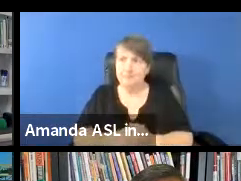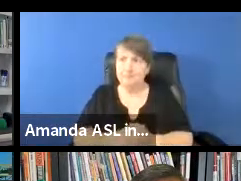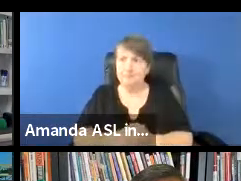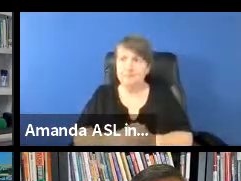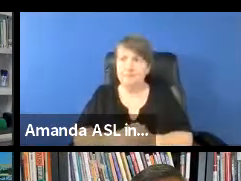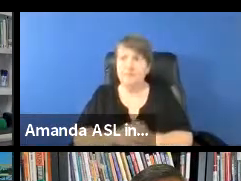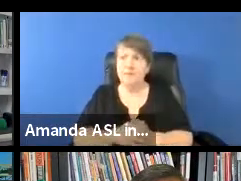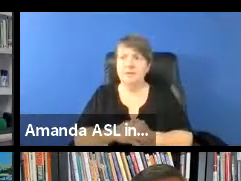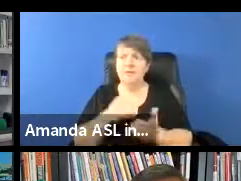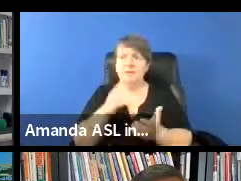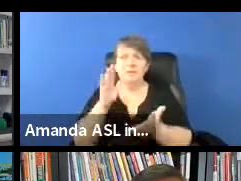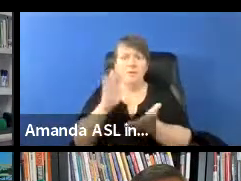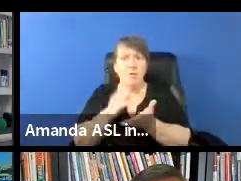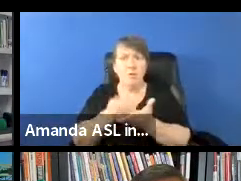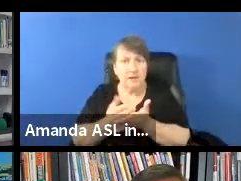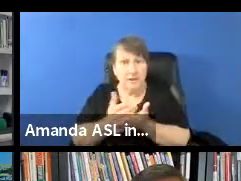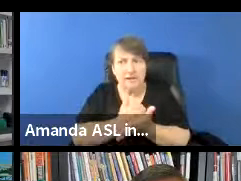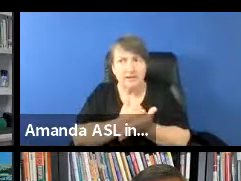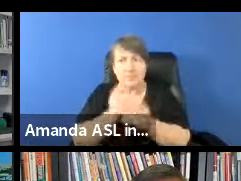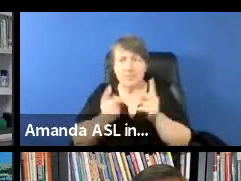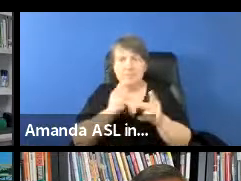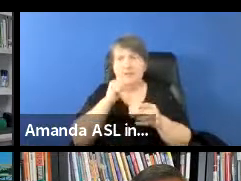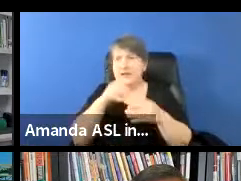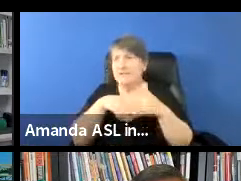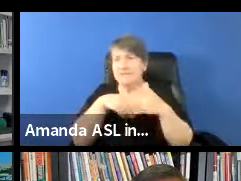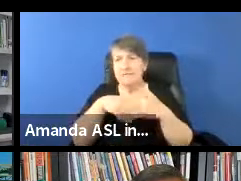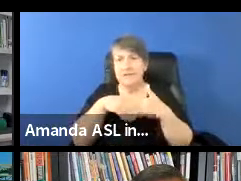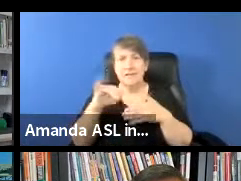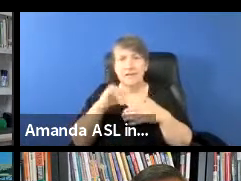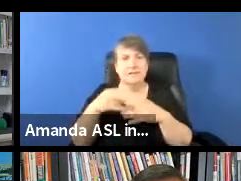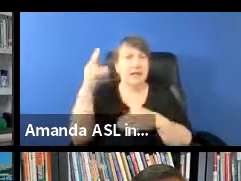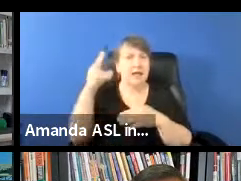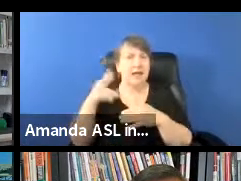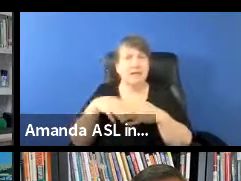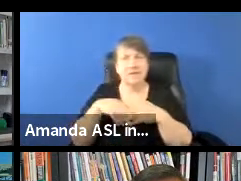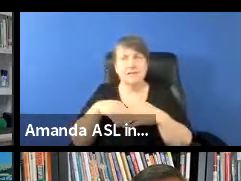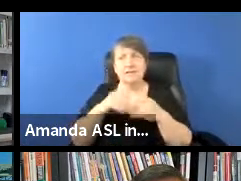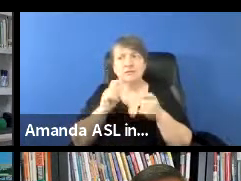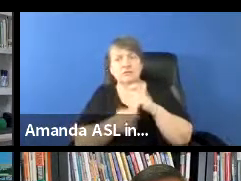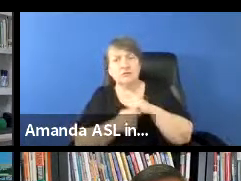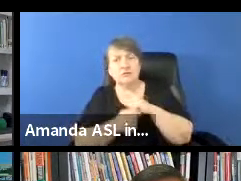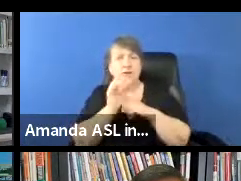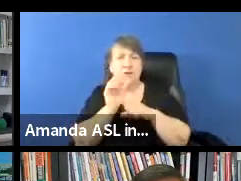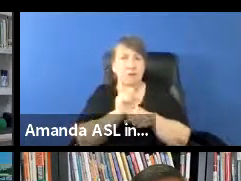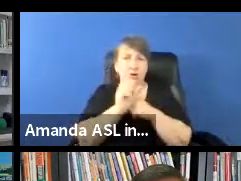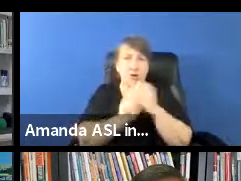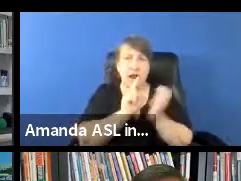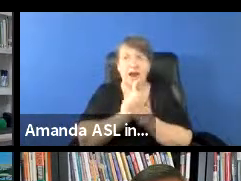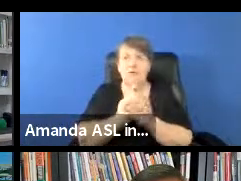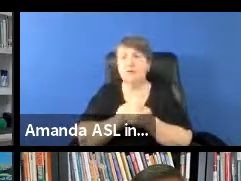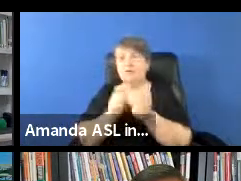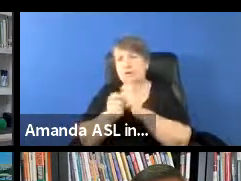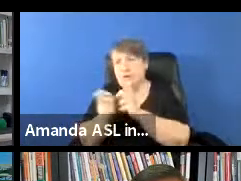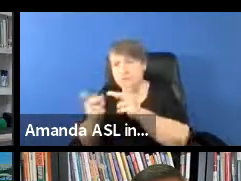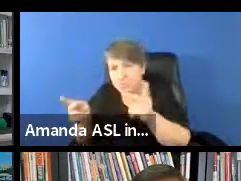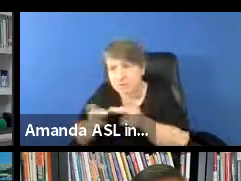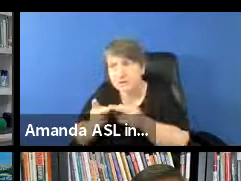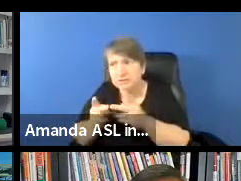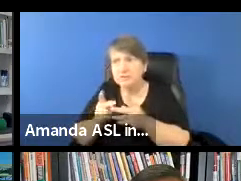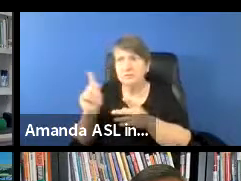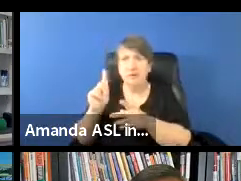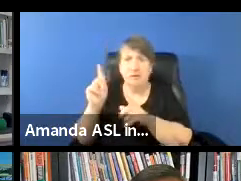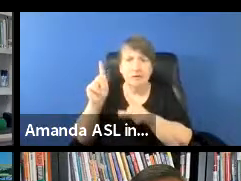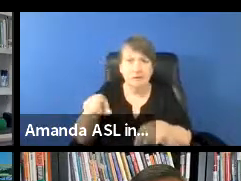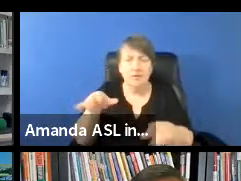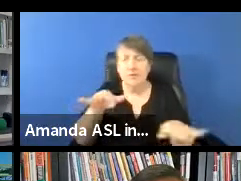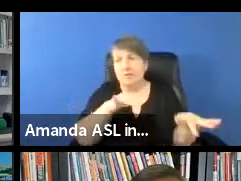because lower income people don't have the flexibility that higher income people do to change their work hours and change their locations. And I think that's